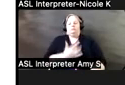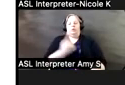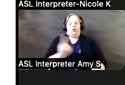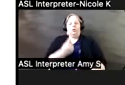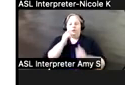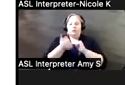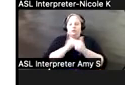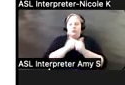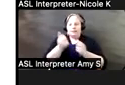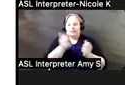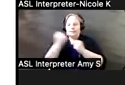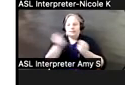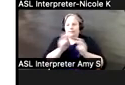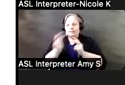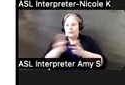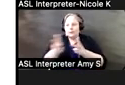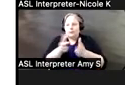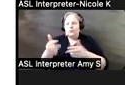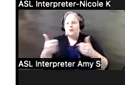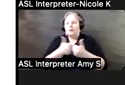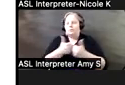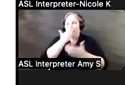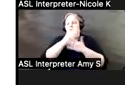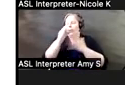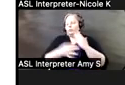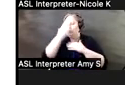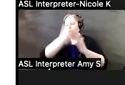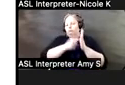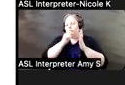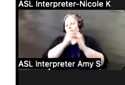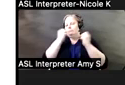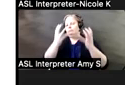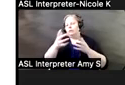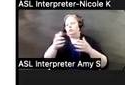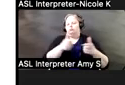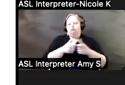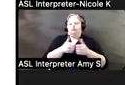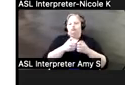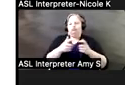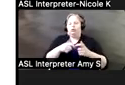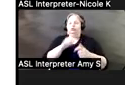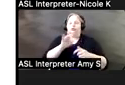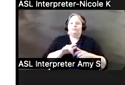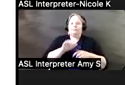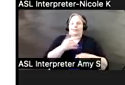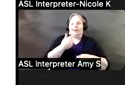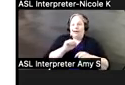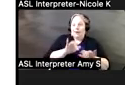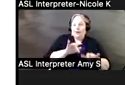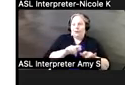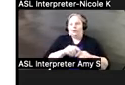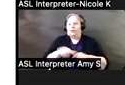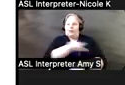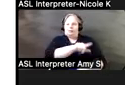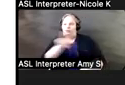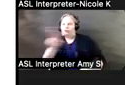games. So racing games are a great option because they don't require a lot of controls. All you need to be able to do is hit accelerate, steer left and right, and